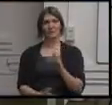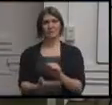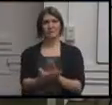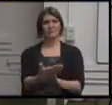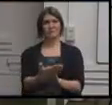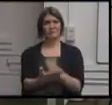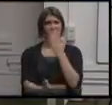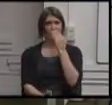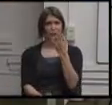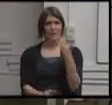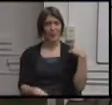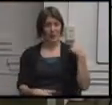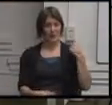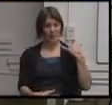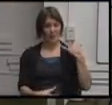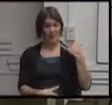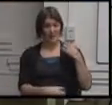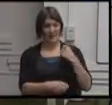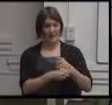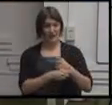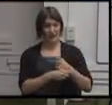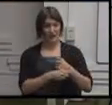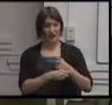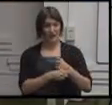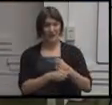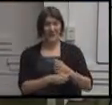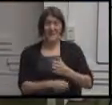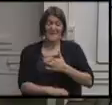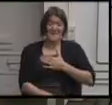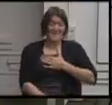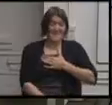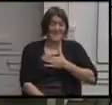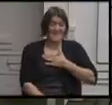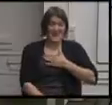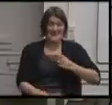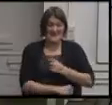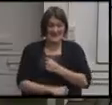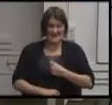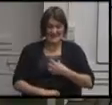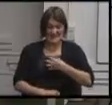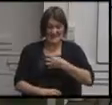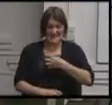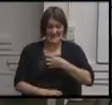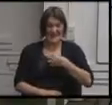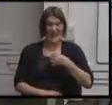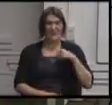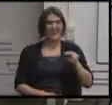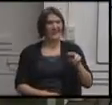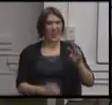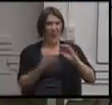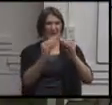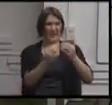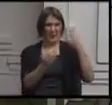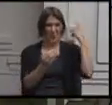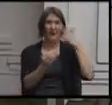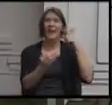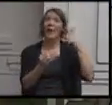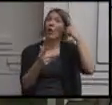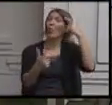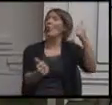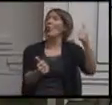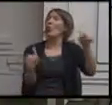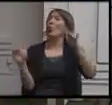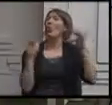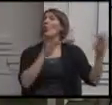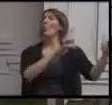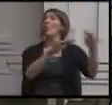noted. For years and years and years, which was my big consternation, here was an organization that did what it wanted to do